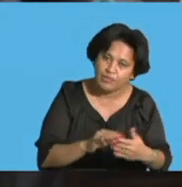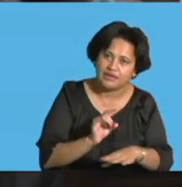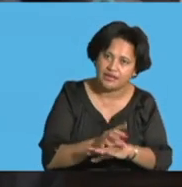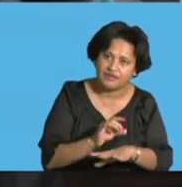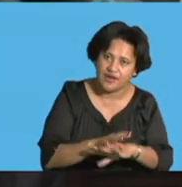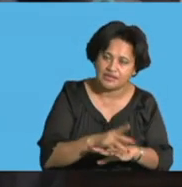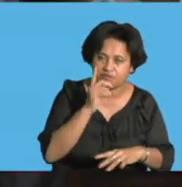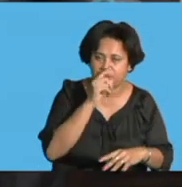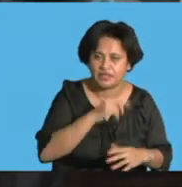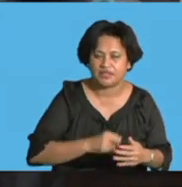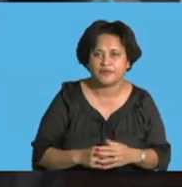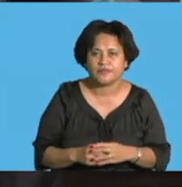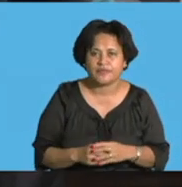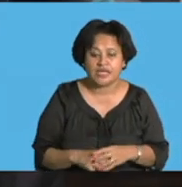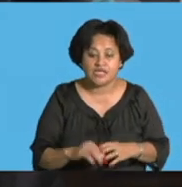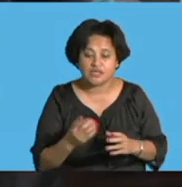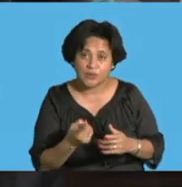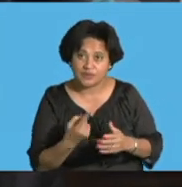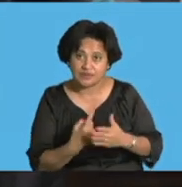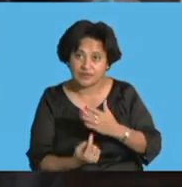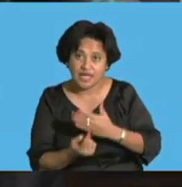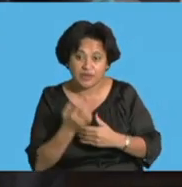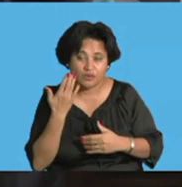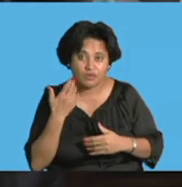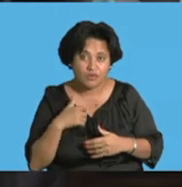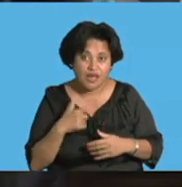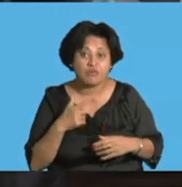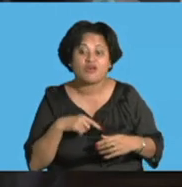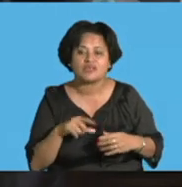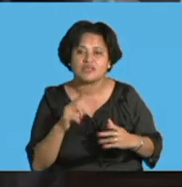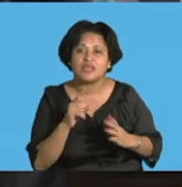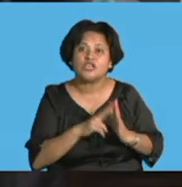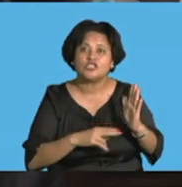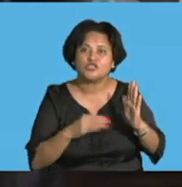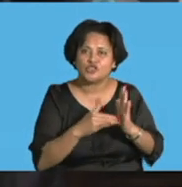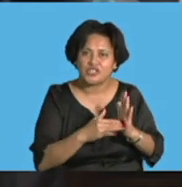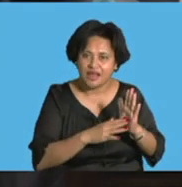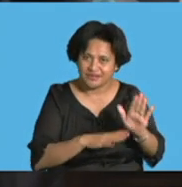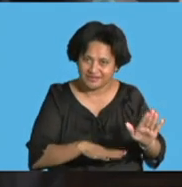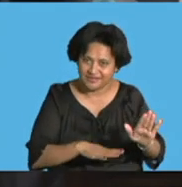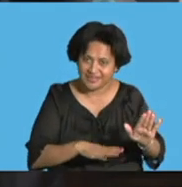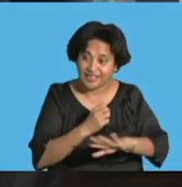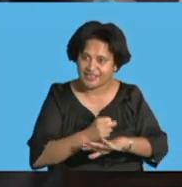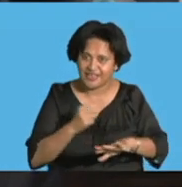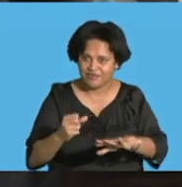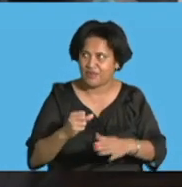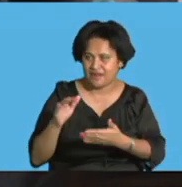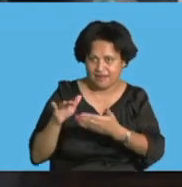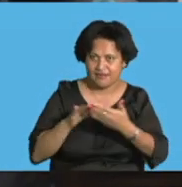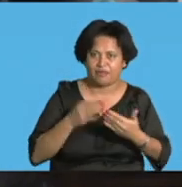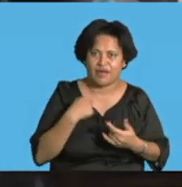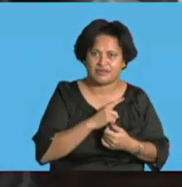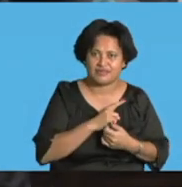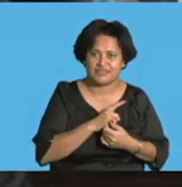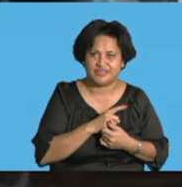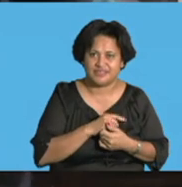and this is only happening because the New Zealand government is assisting us in getting the right person for this particular assignment.